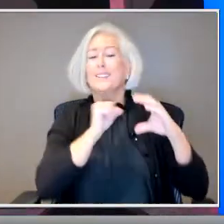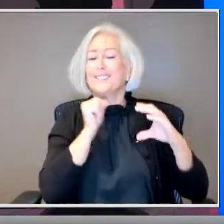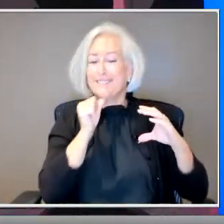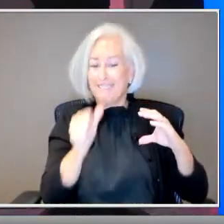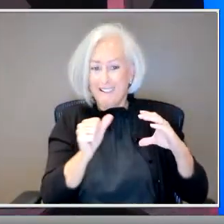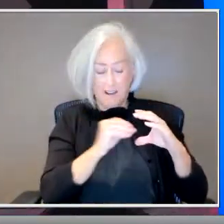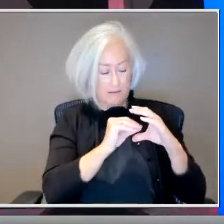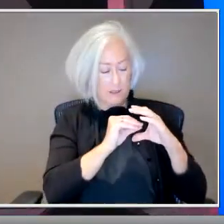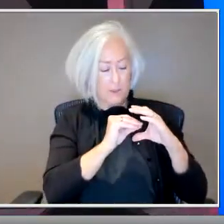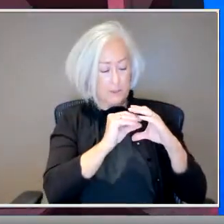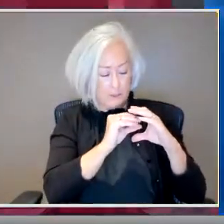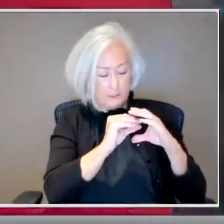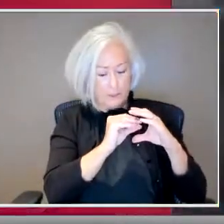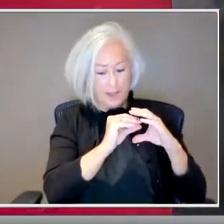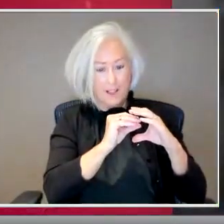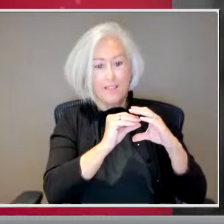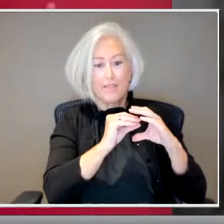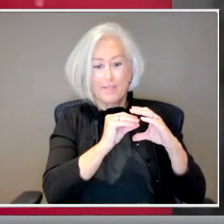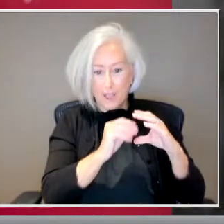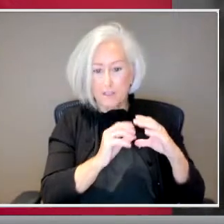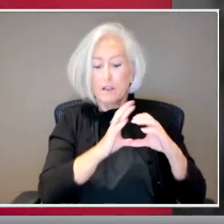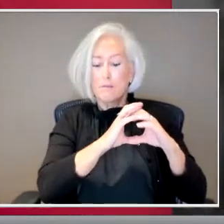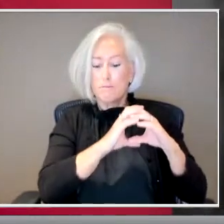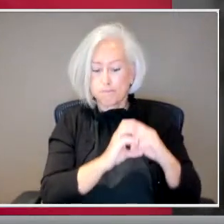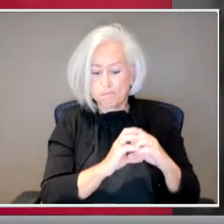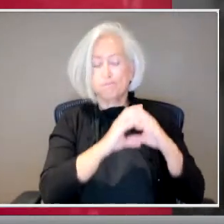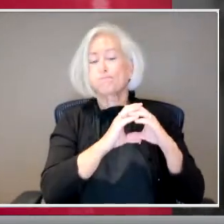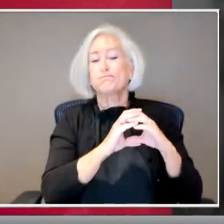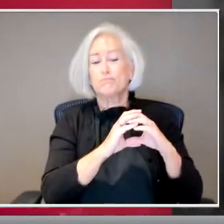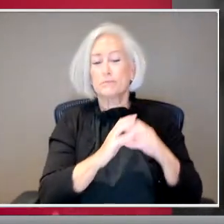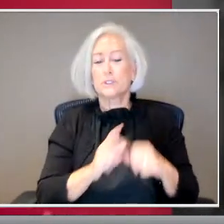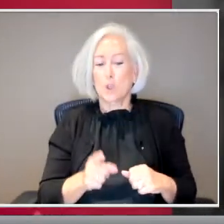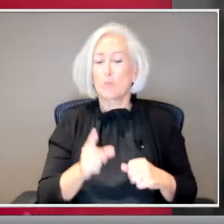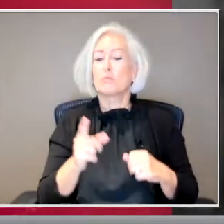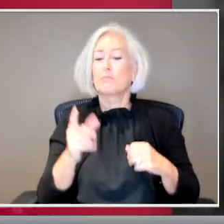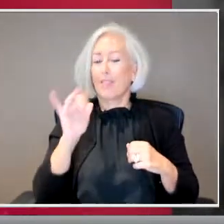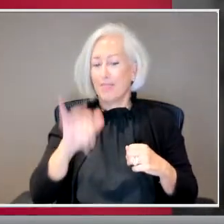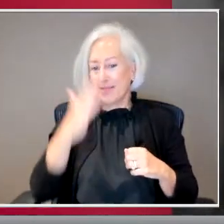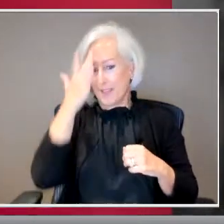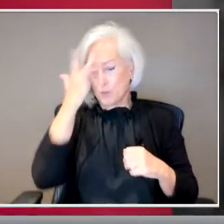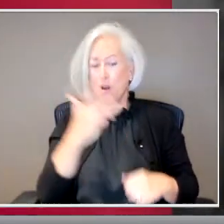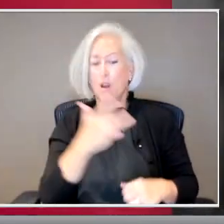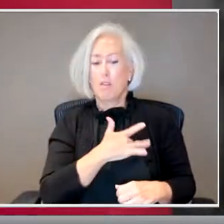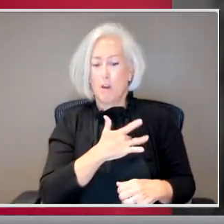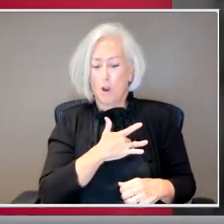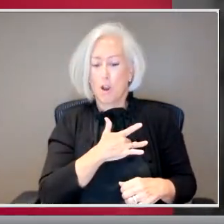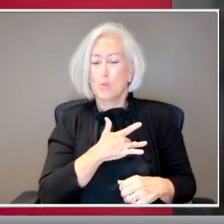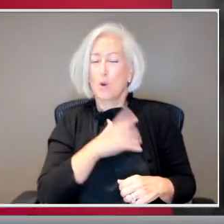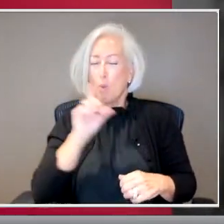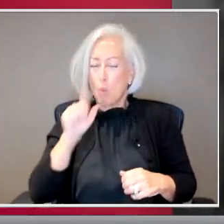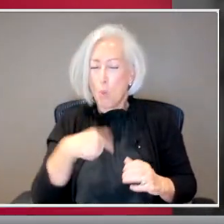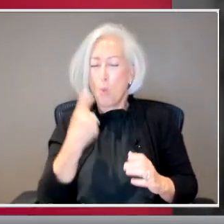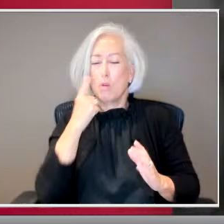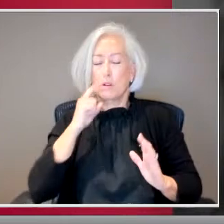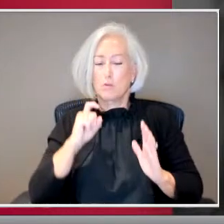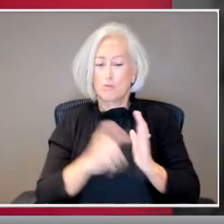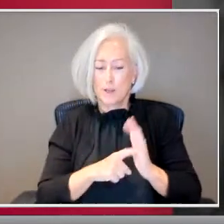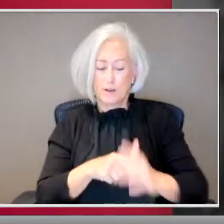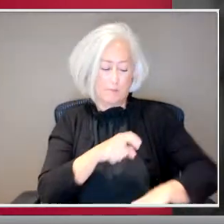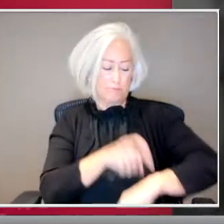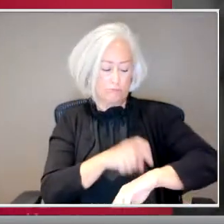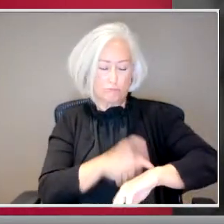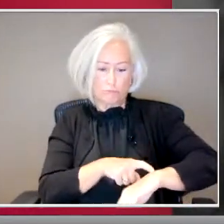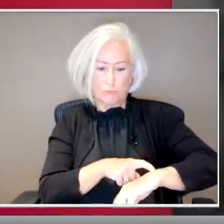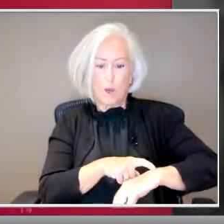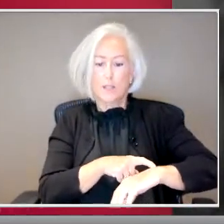Okay, and then we have video of Mike's heart that we want to show. Dr. Sheldon, this was taken during an MRI. What are we looking